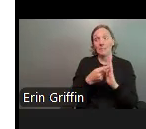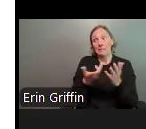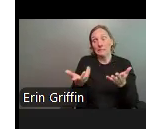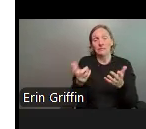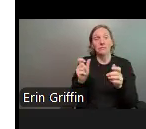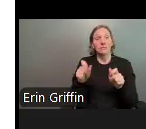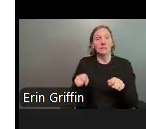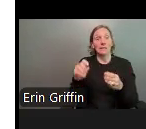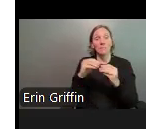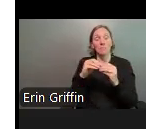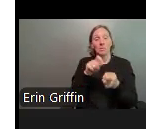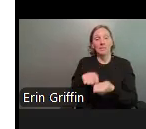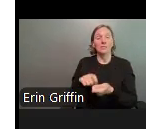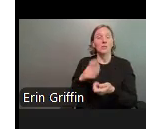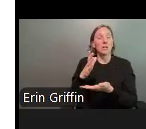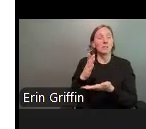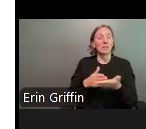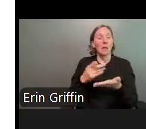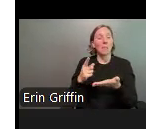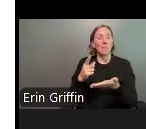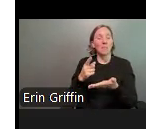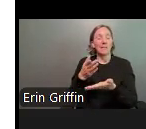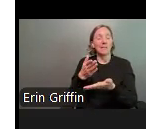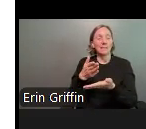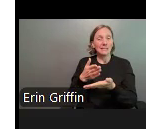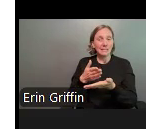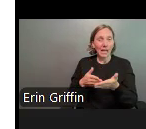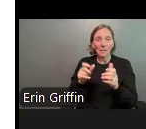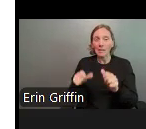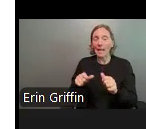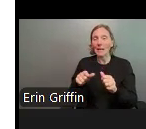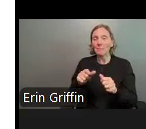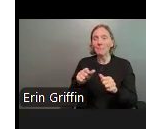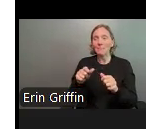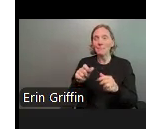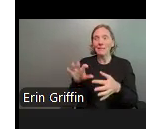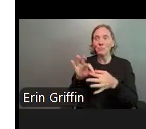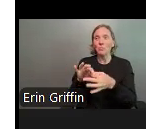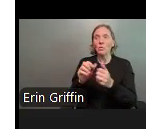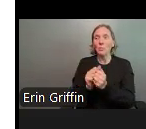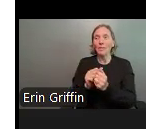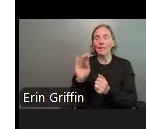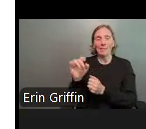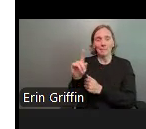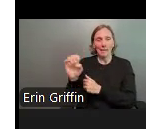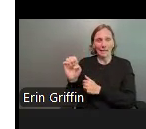that Medicaid piece under the AEM program Becky introduced in the beginning.